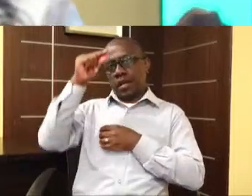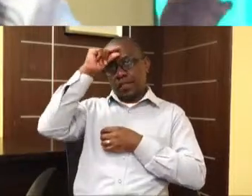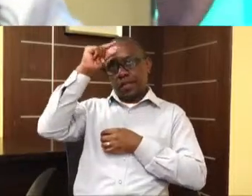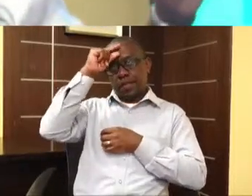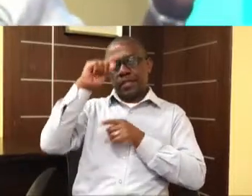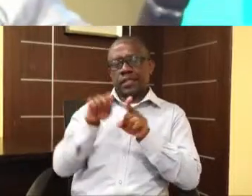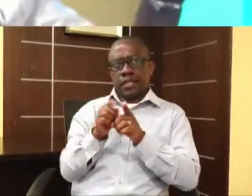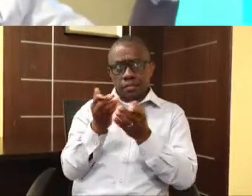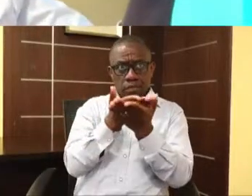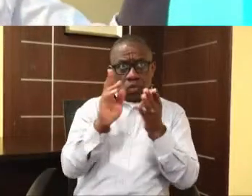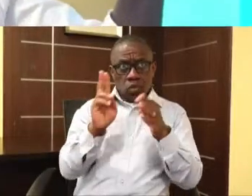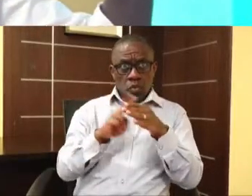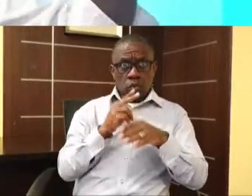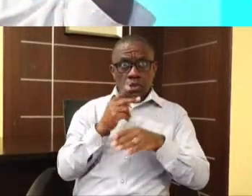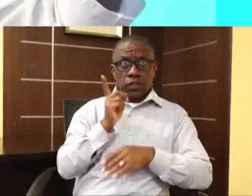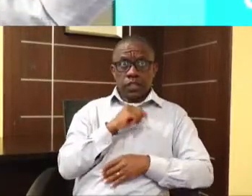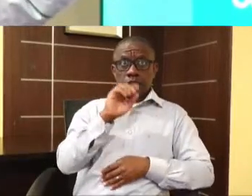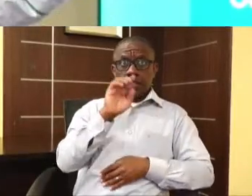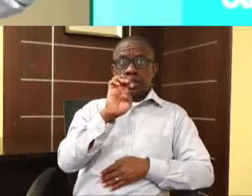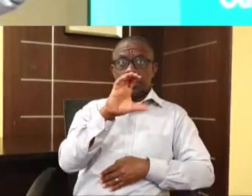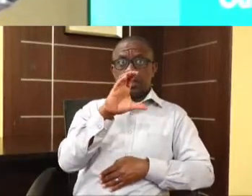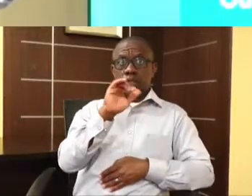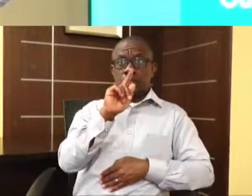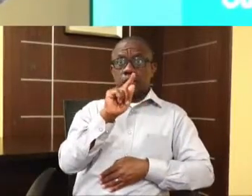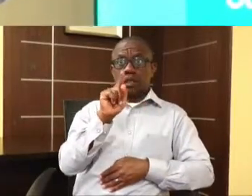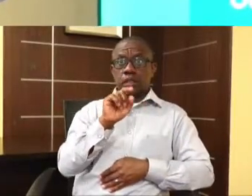ever utilized it?